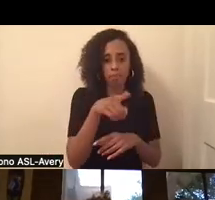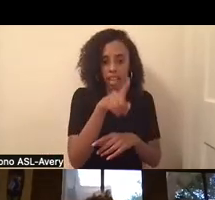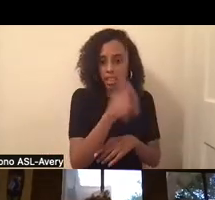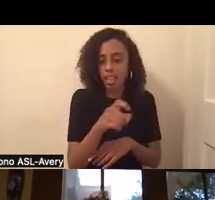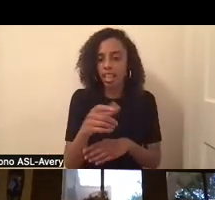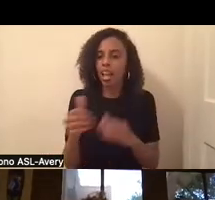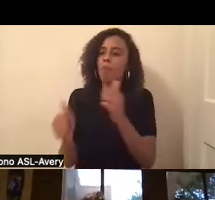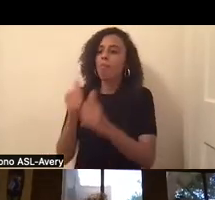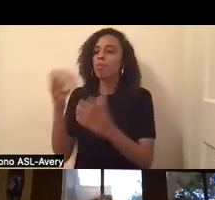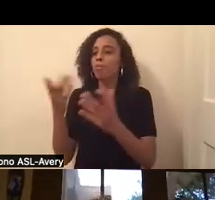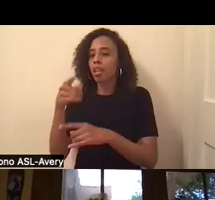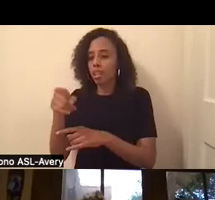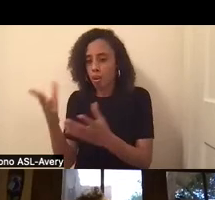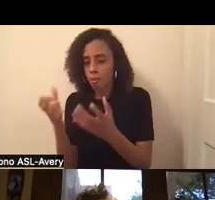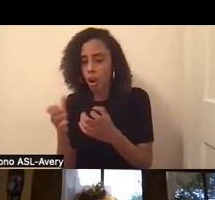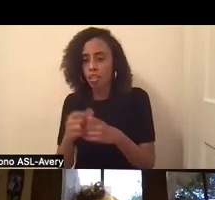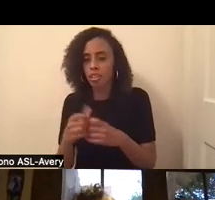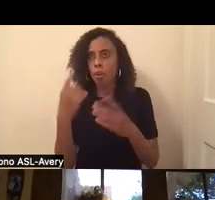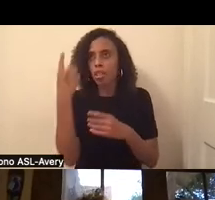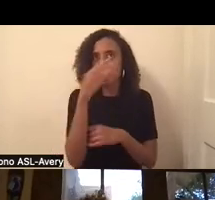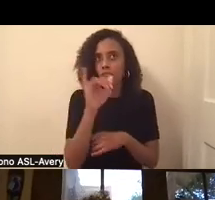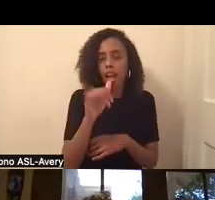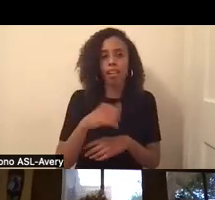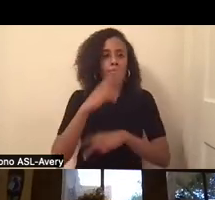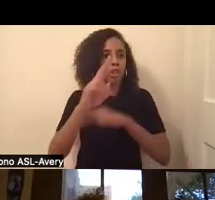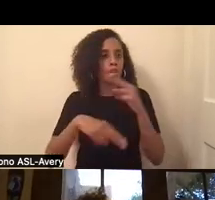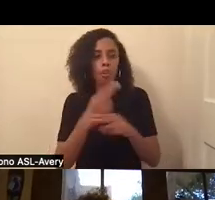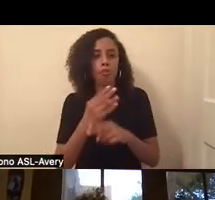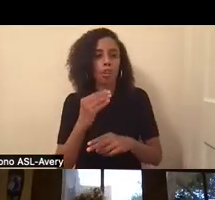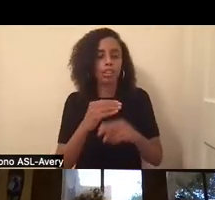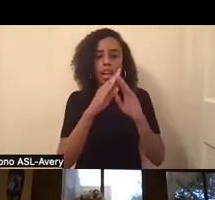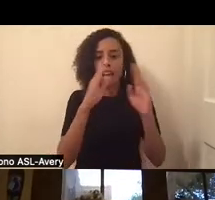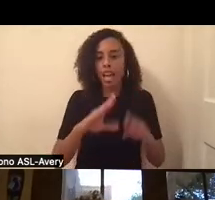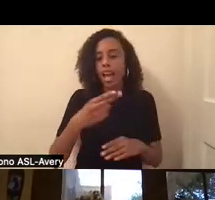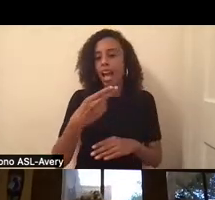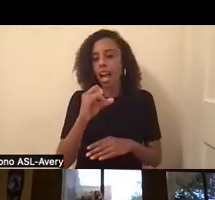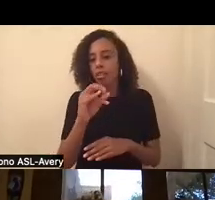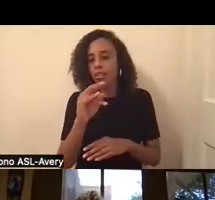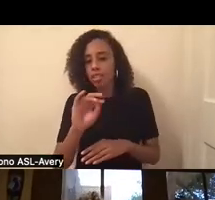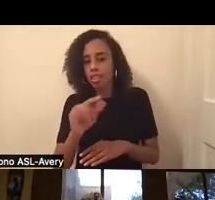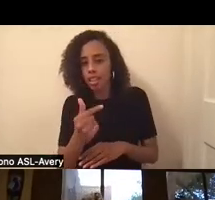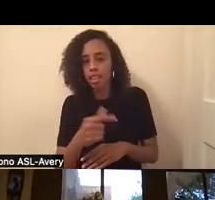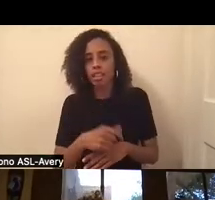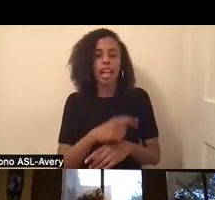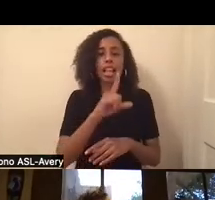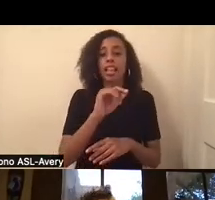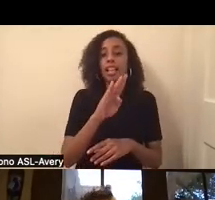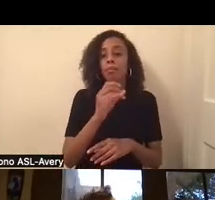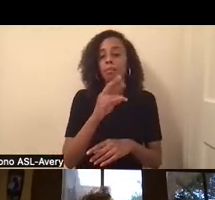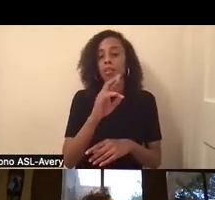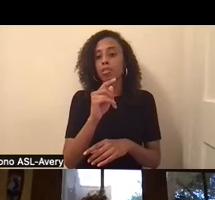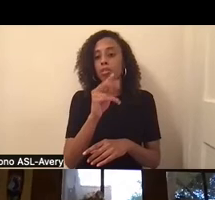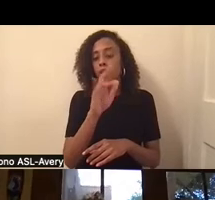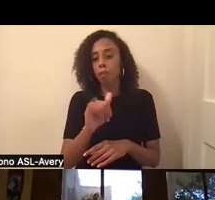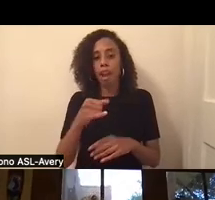that looks like means universal housing. It means liberatory models of education. It means